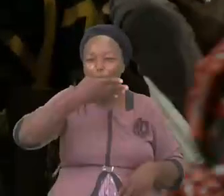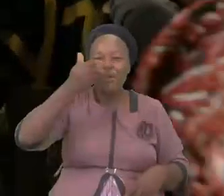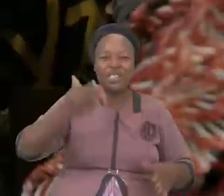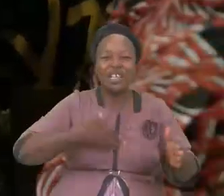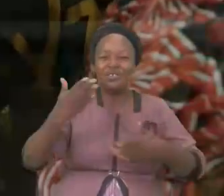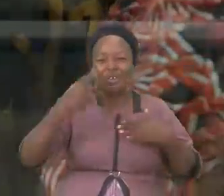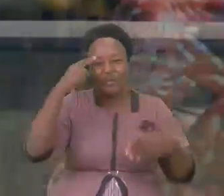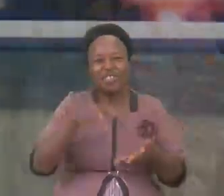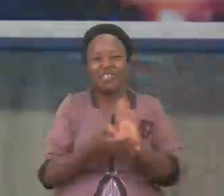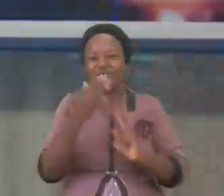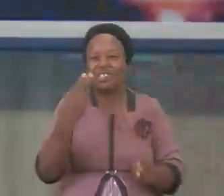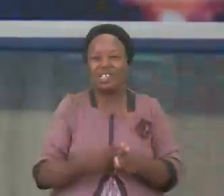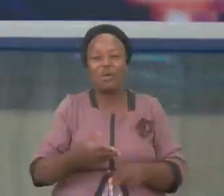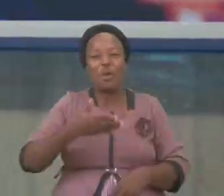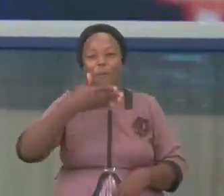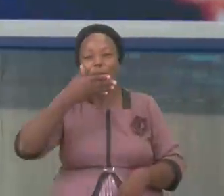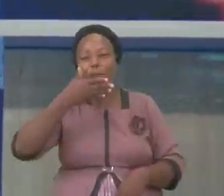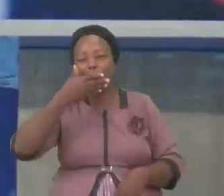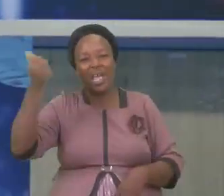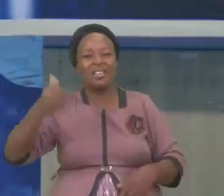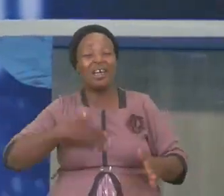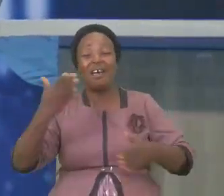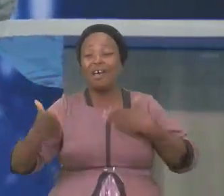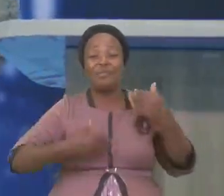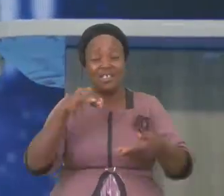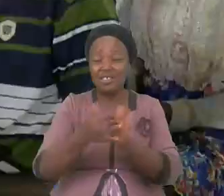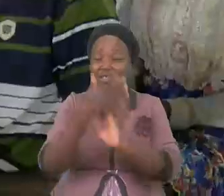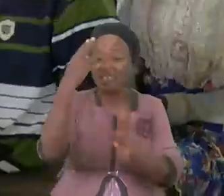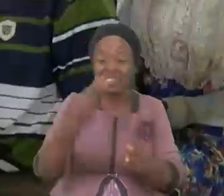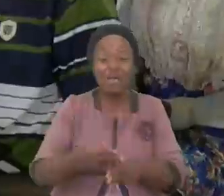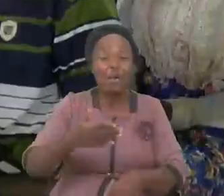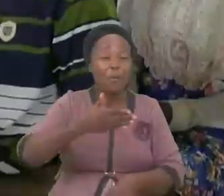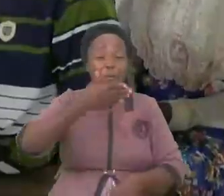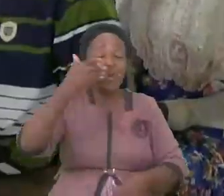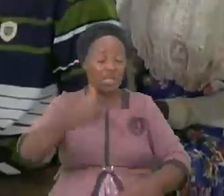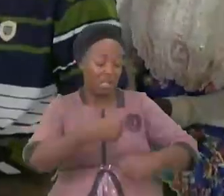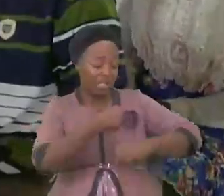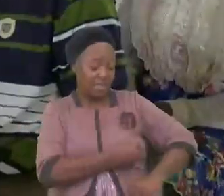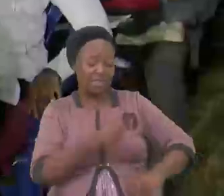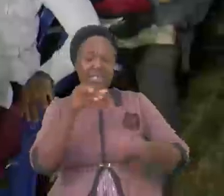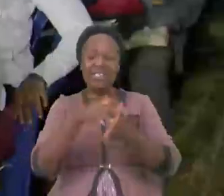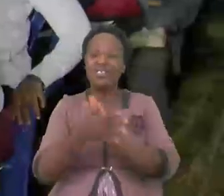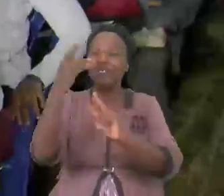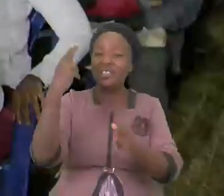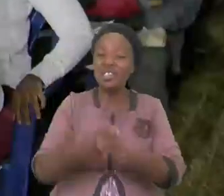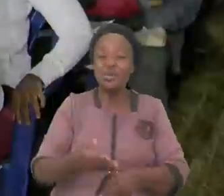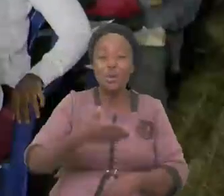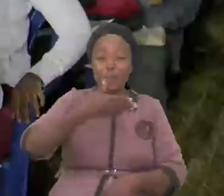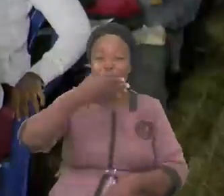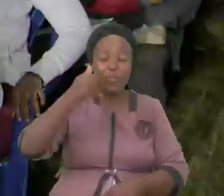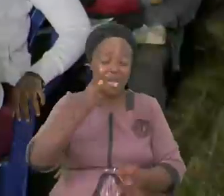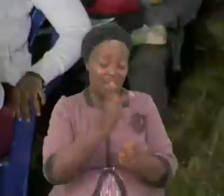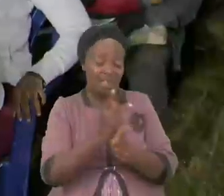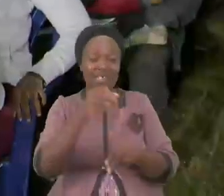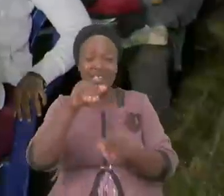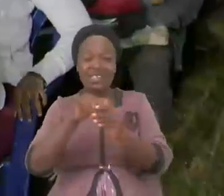Better security. Better protection. Better prosperity. And